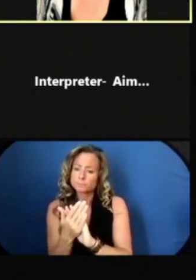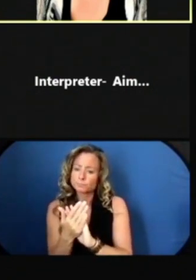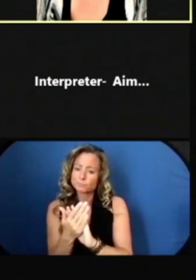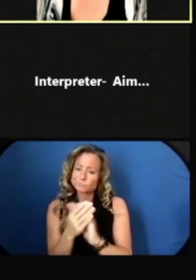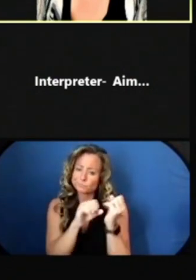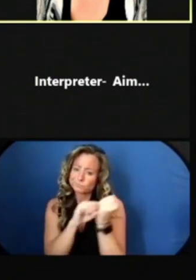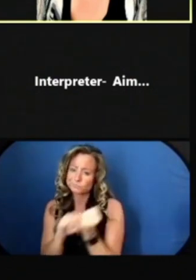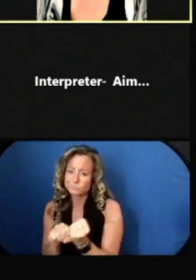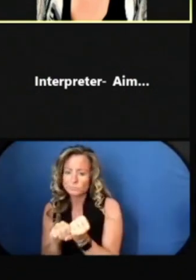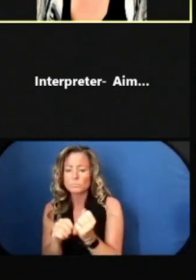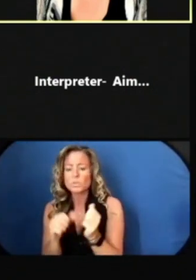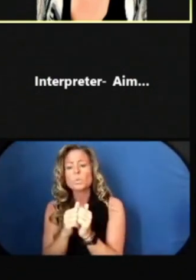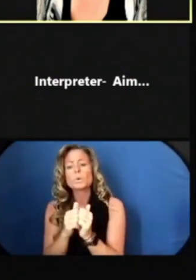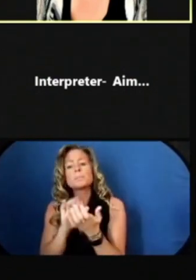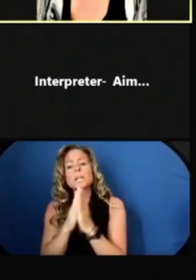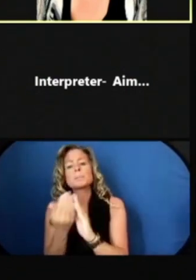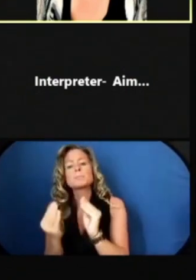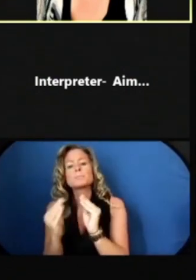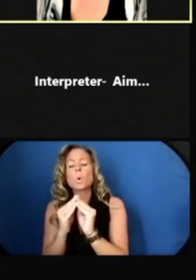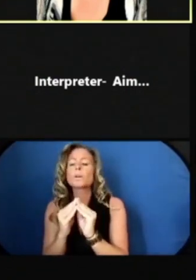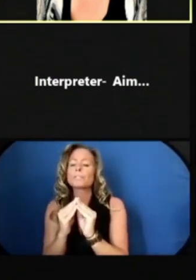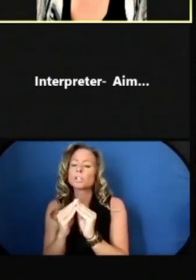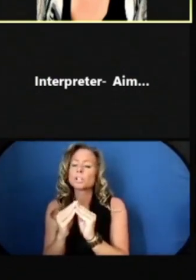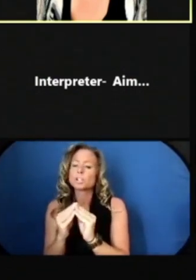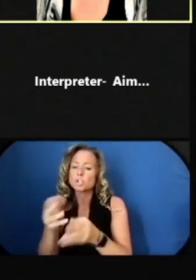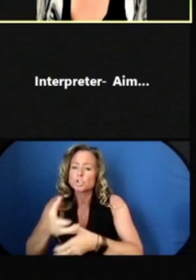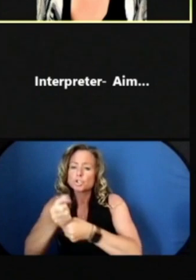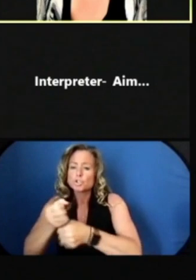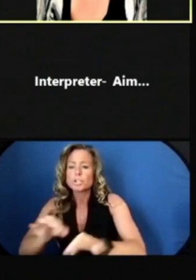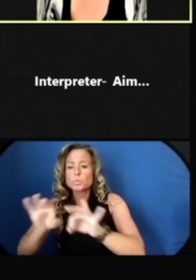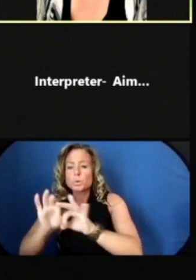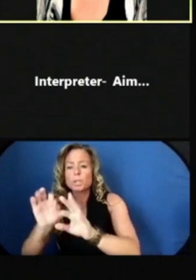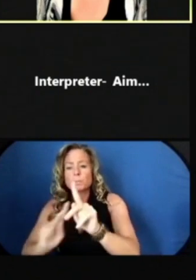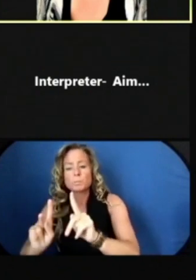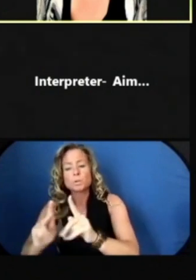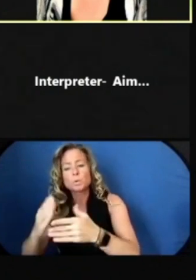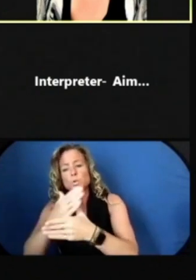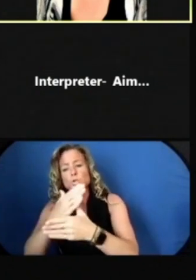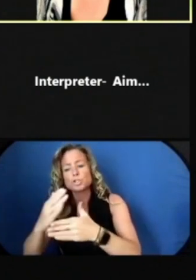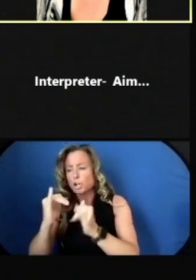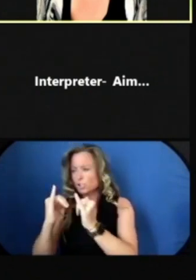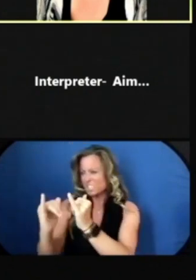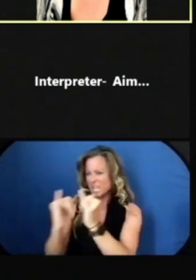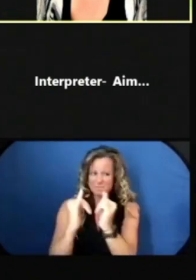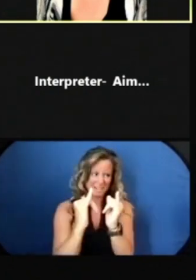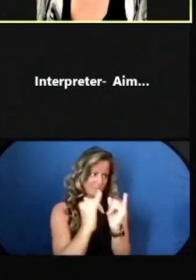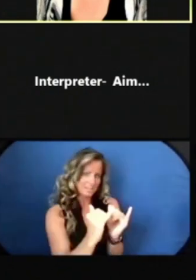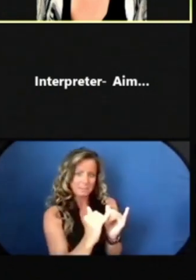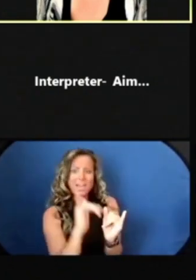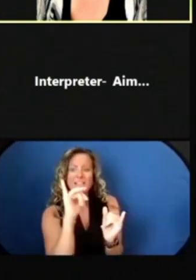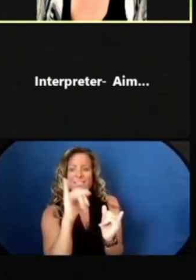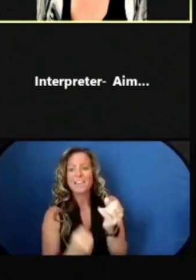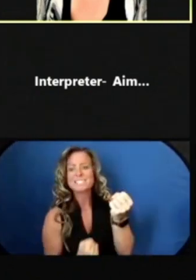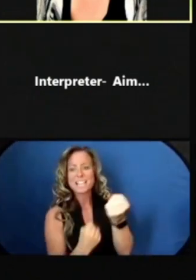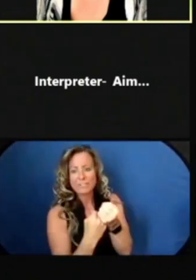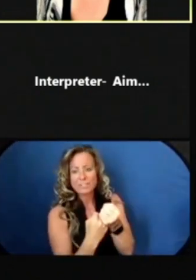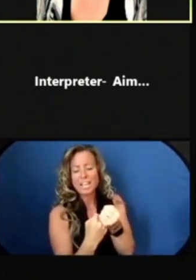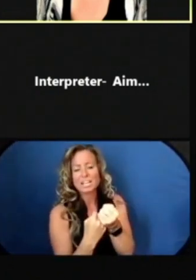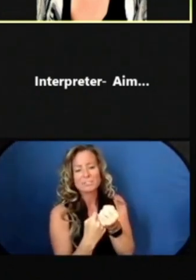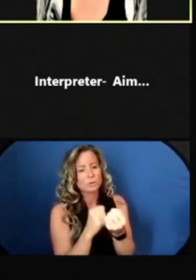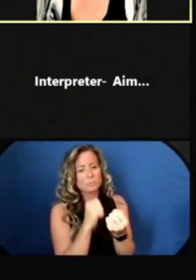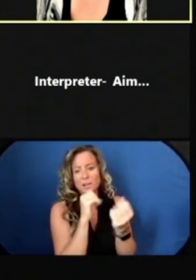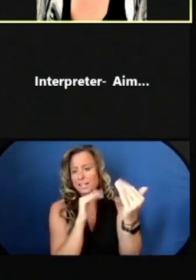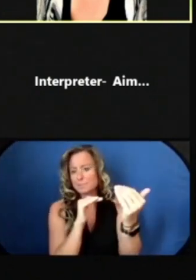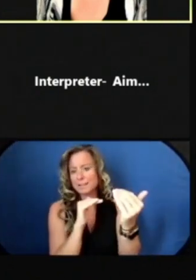observe trustworthy people who share their values. And that's advocating from some